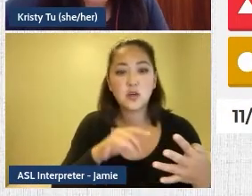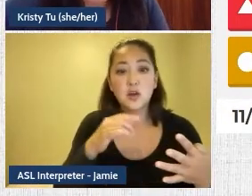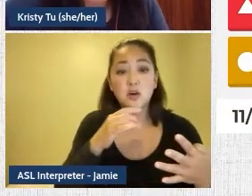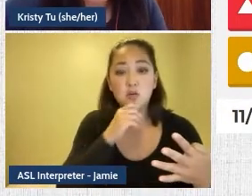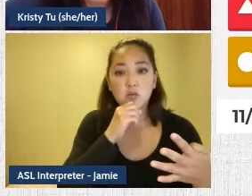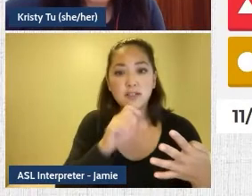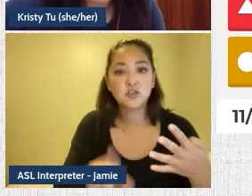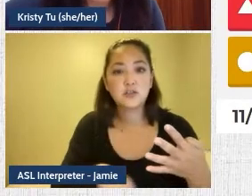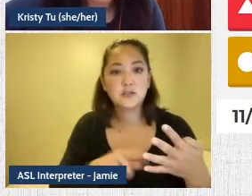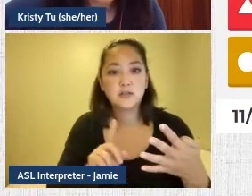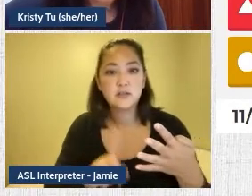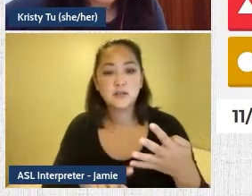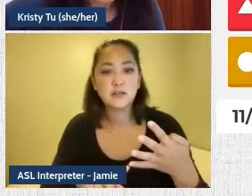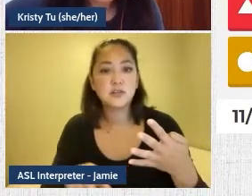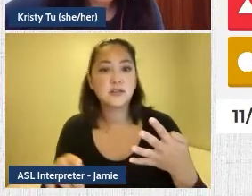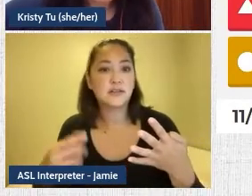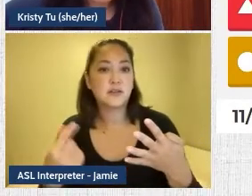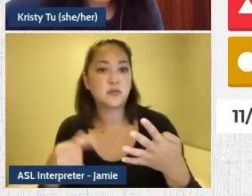half?